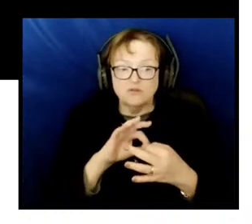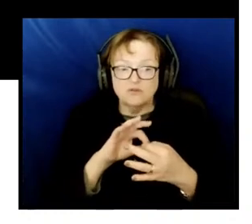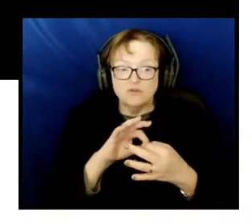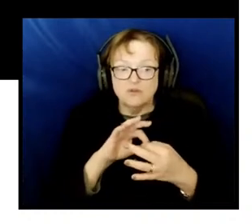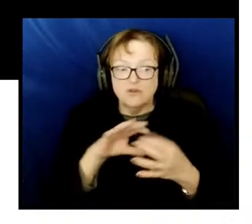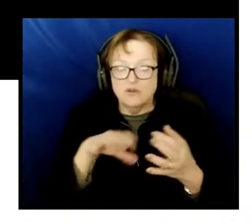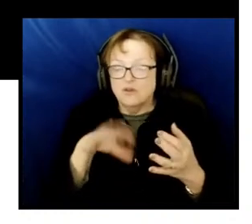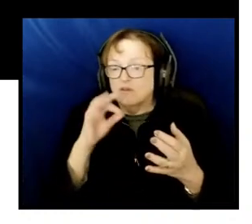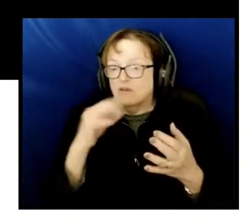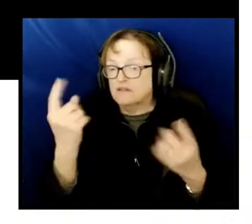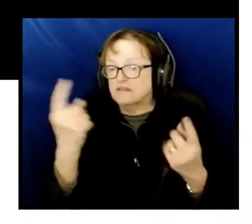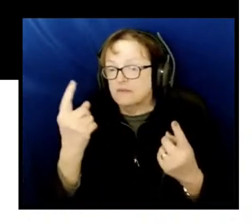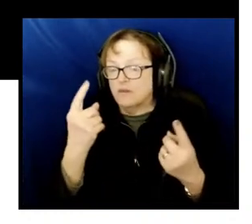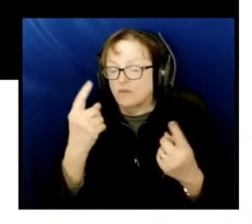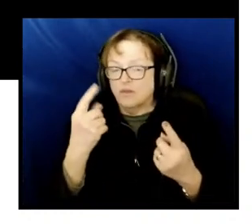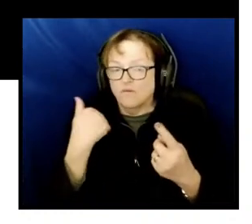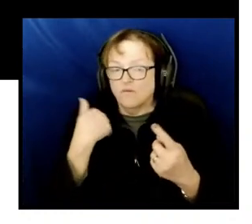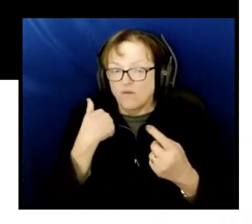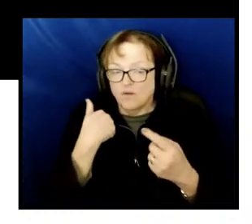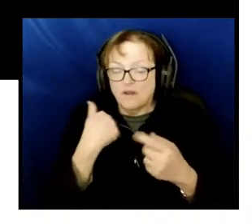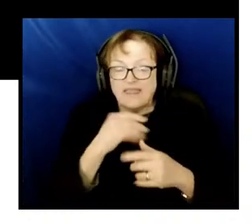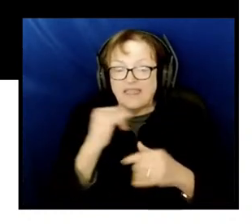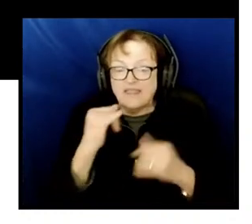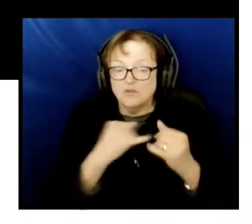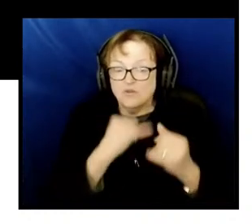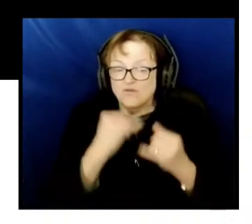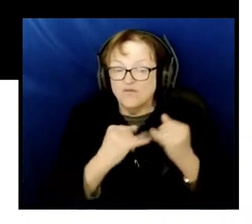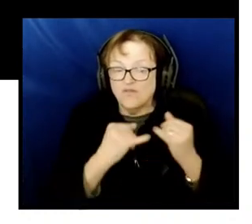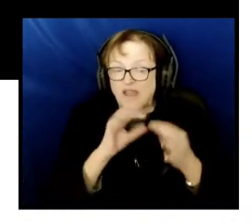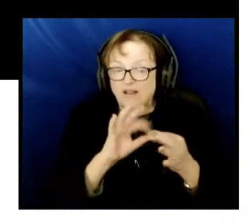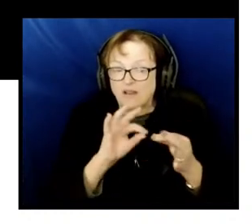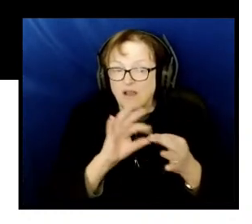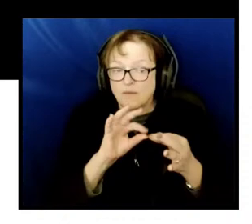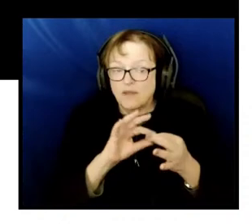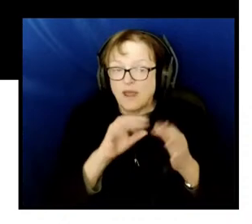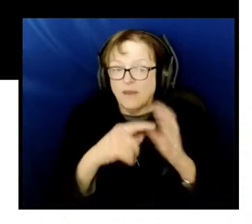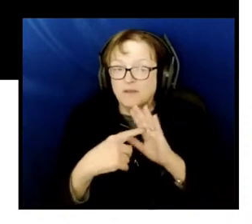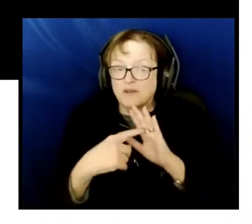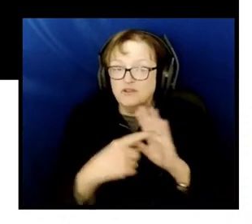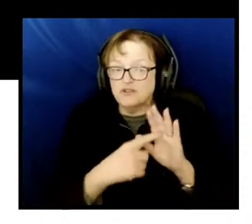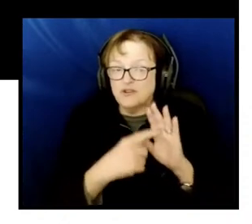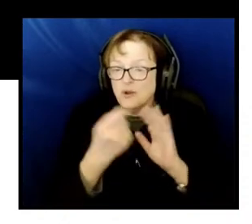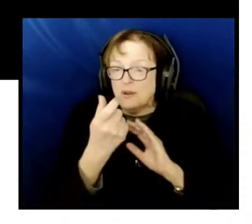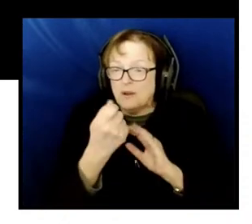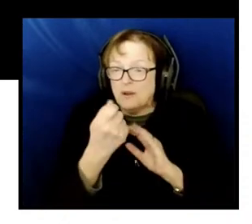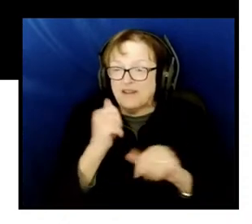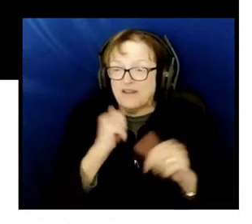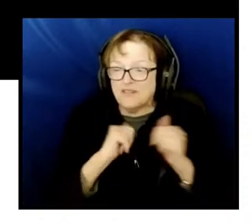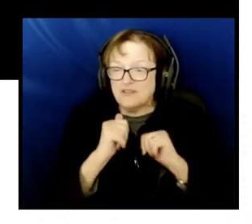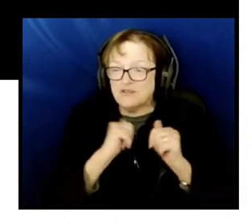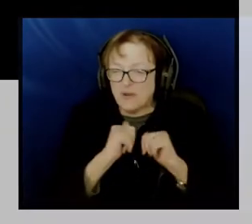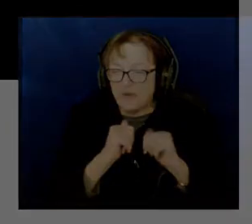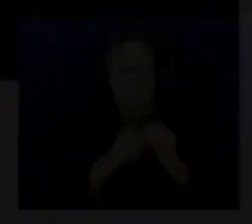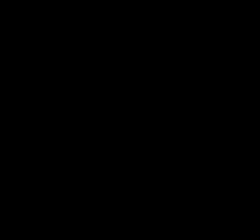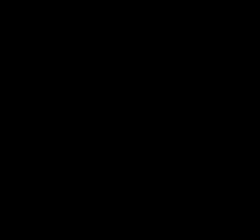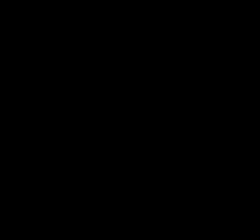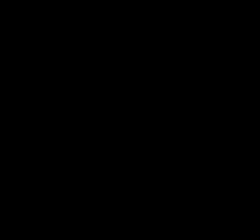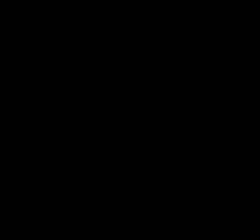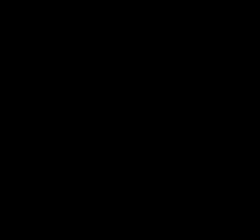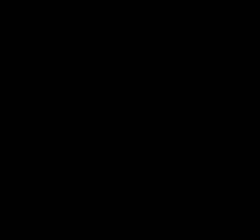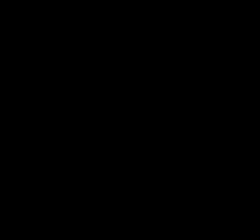phone. Just to finalize, I am going to show you an excerpt of the show, House of Dust.